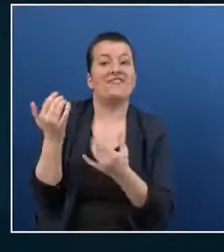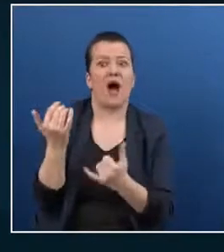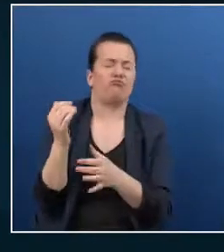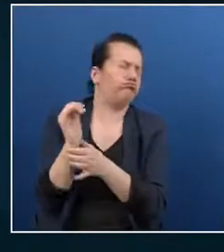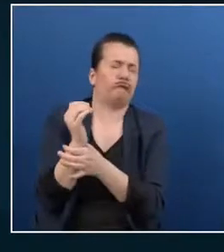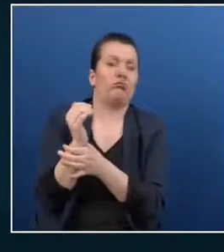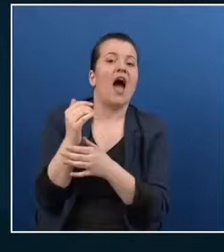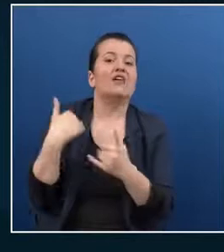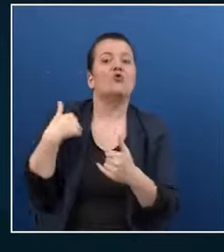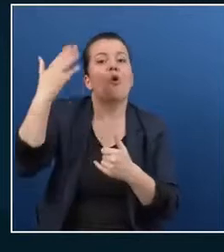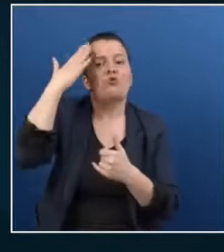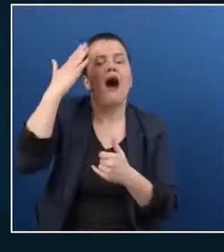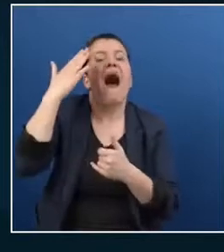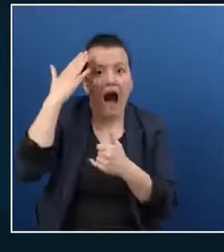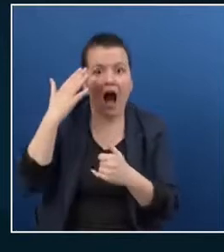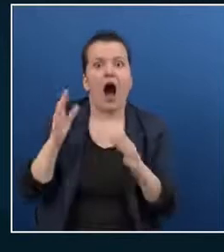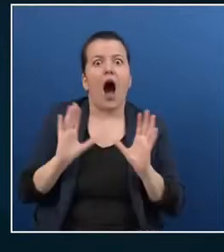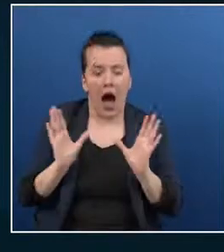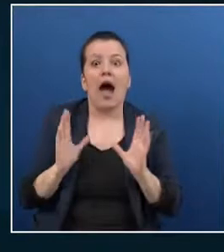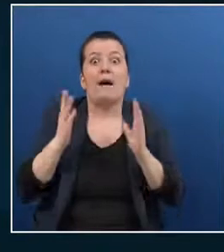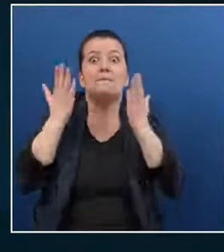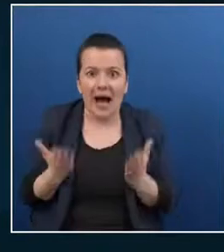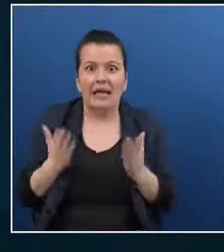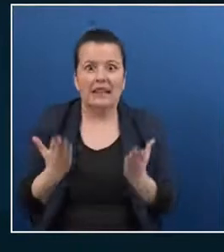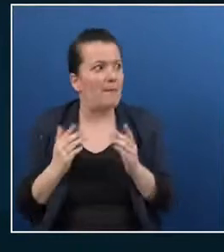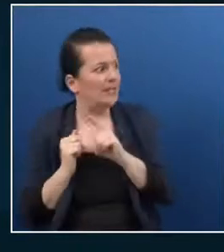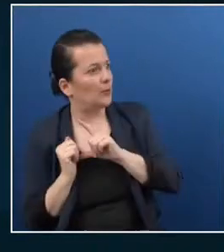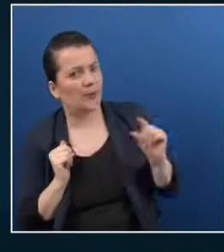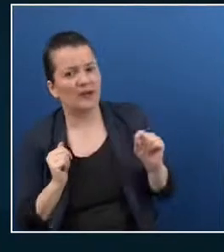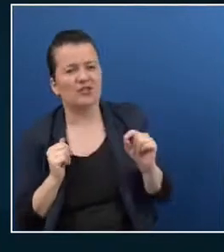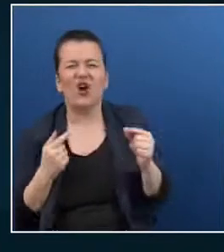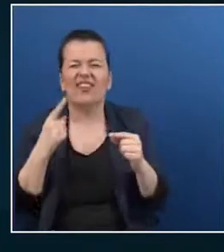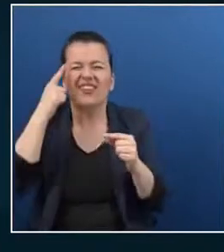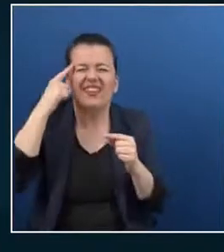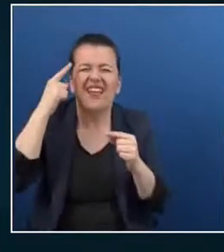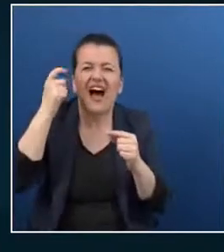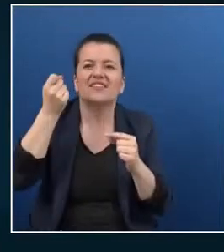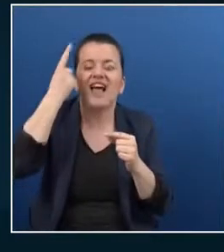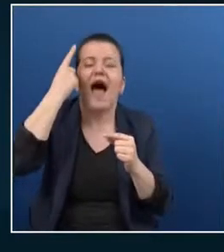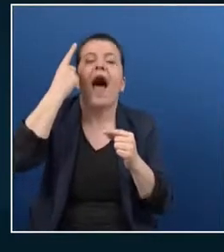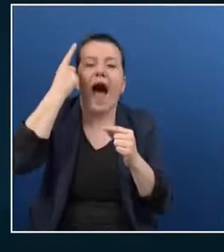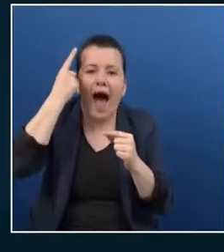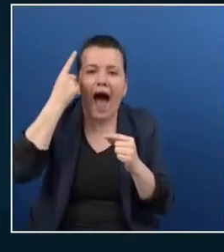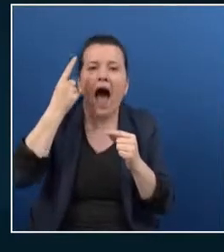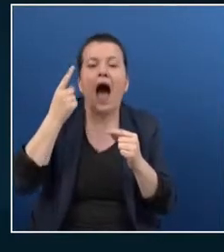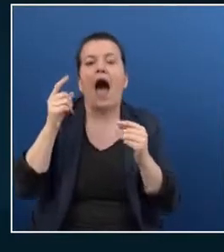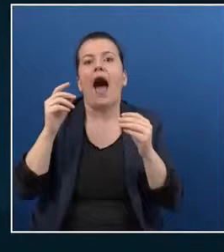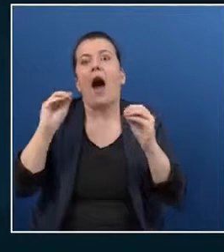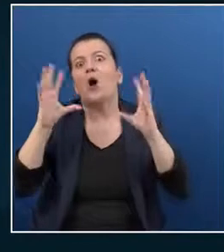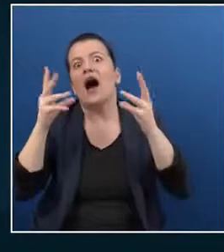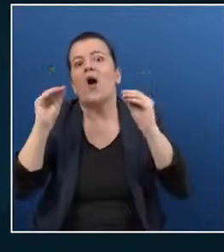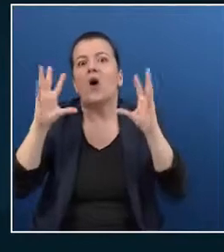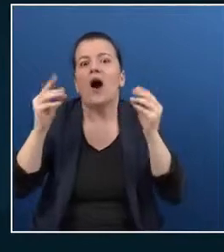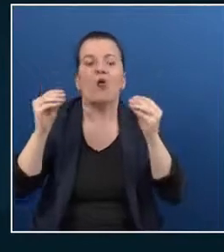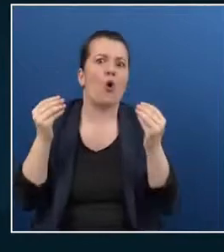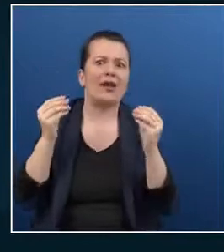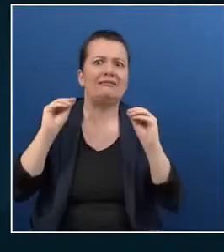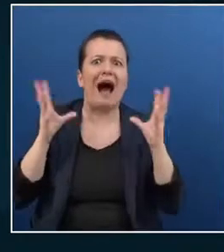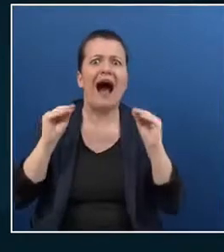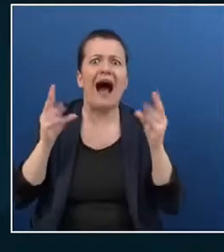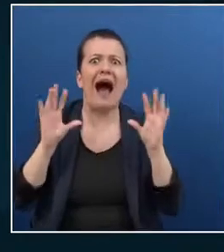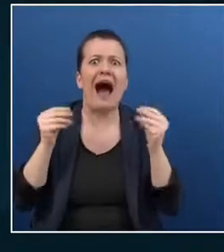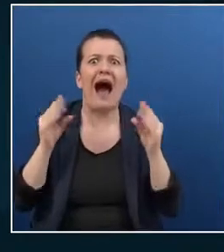was actually used. We had put it out on GitHub with our partner, and that partner took that idea and they created a